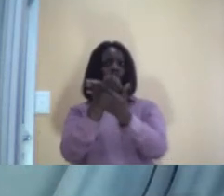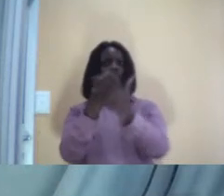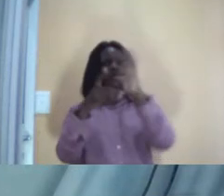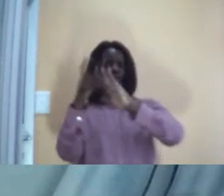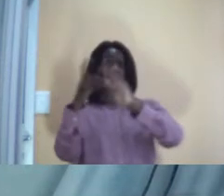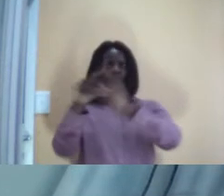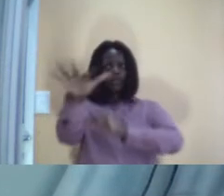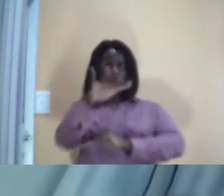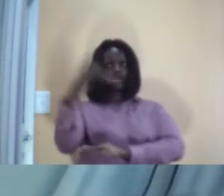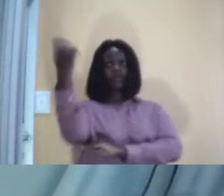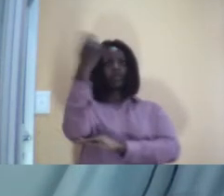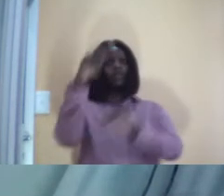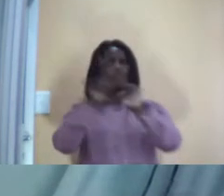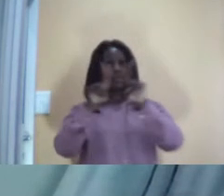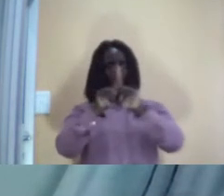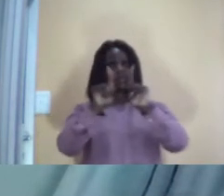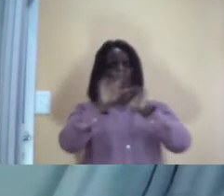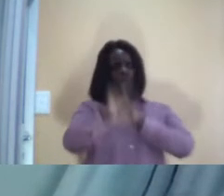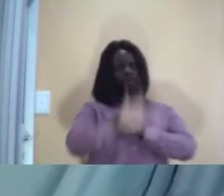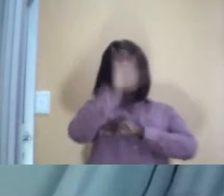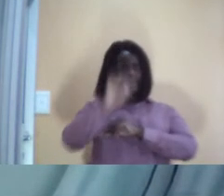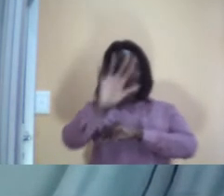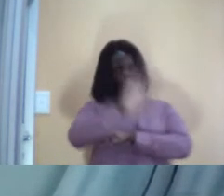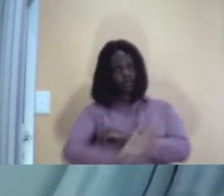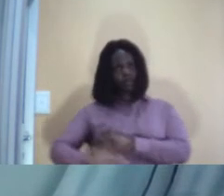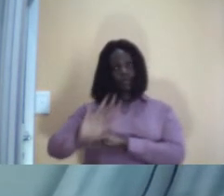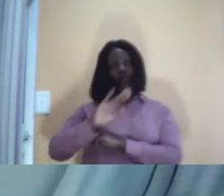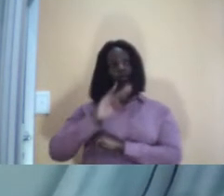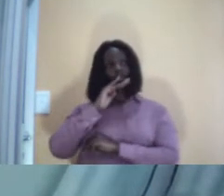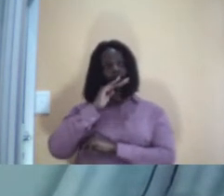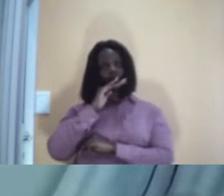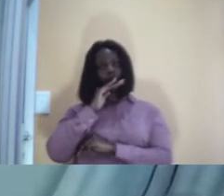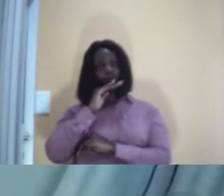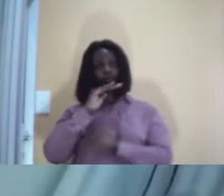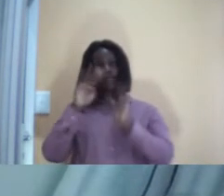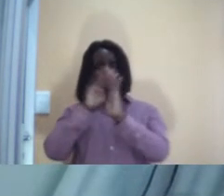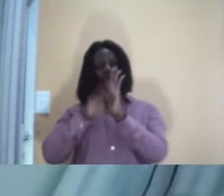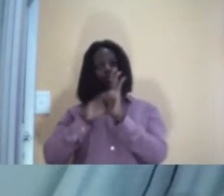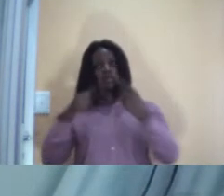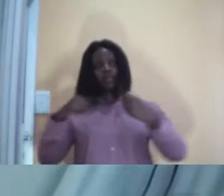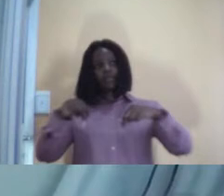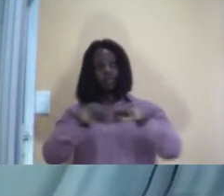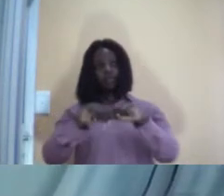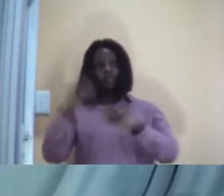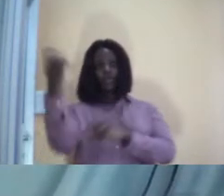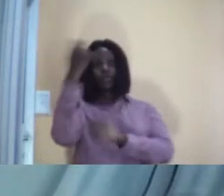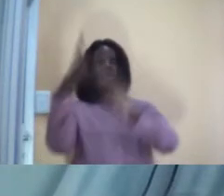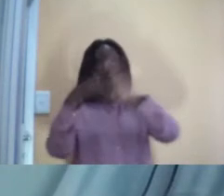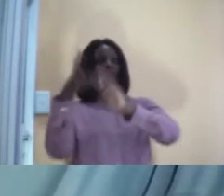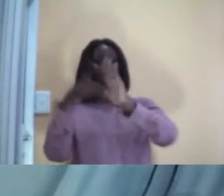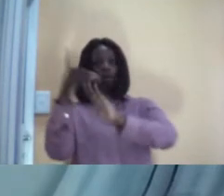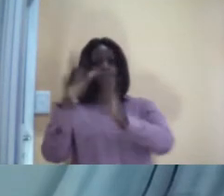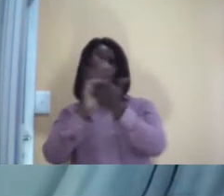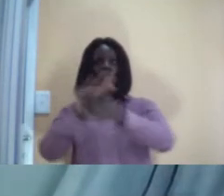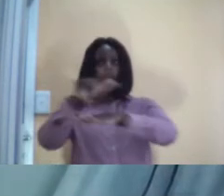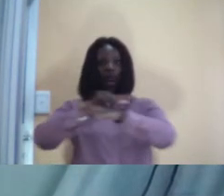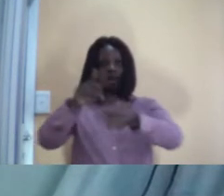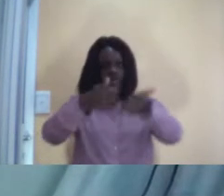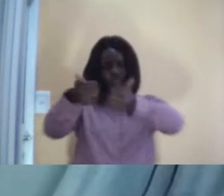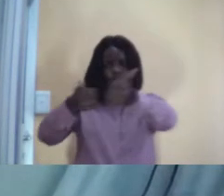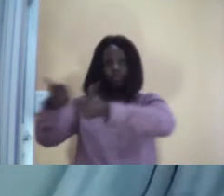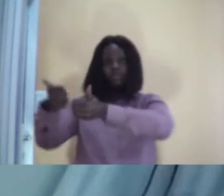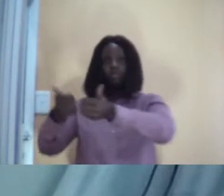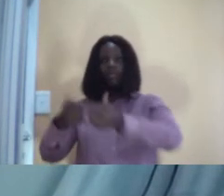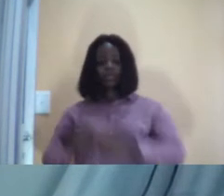areas and the country as a whole. Therefore, our programs of rural development and land reform